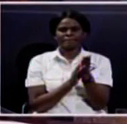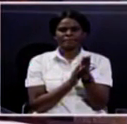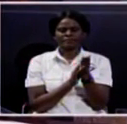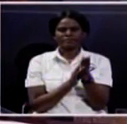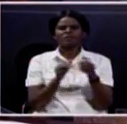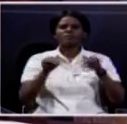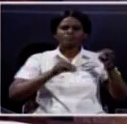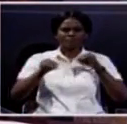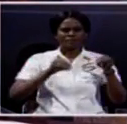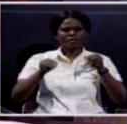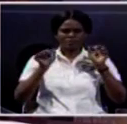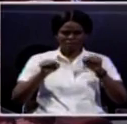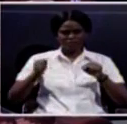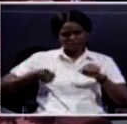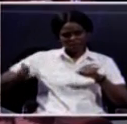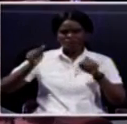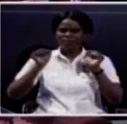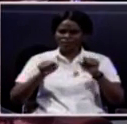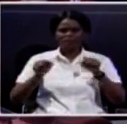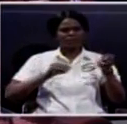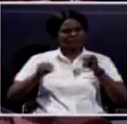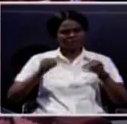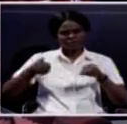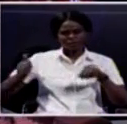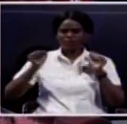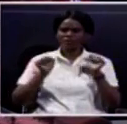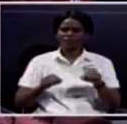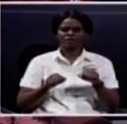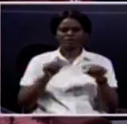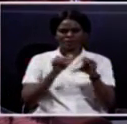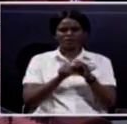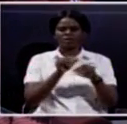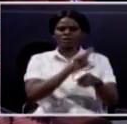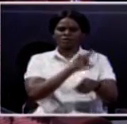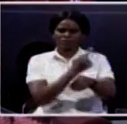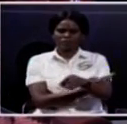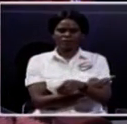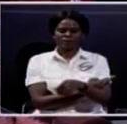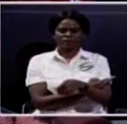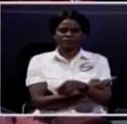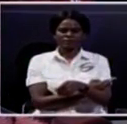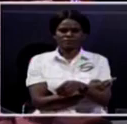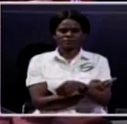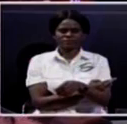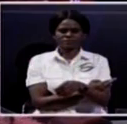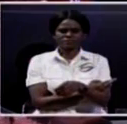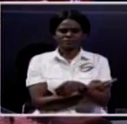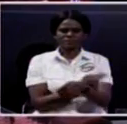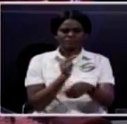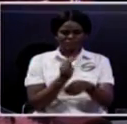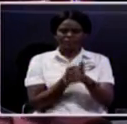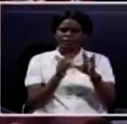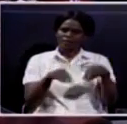can manage in the affairs of the day-to-day discharge of the responsibilities. Yeah, we provide as